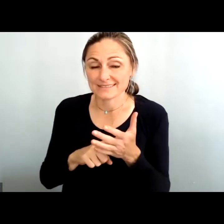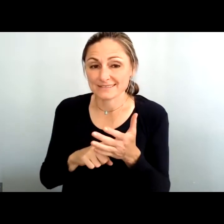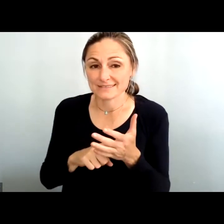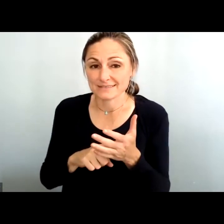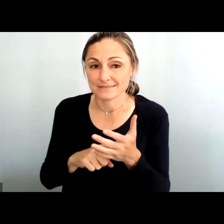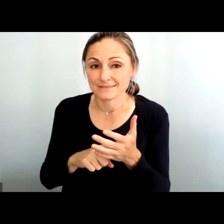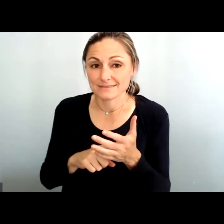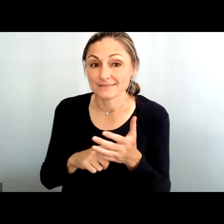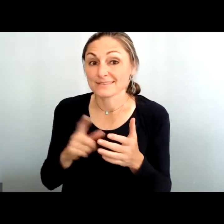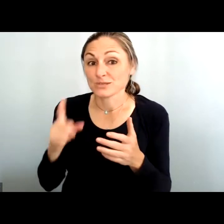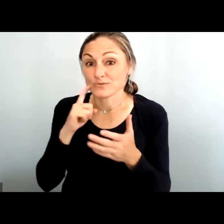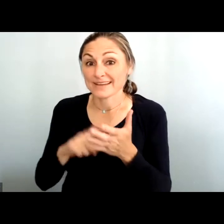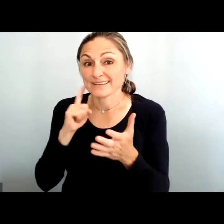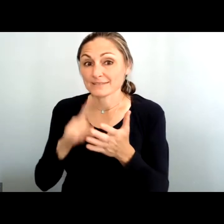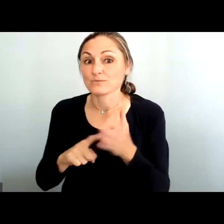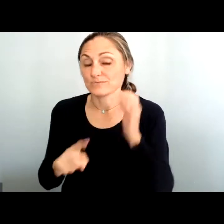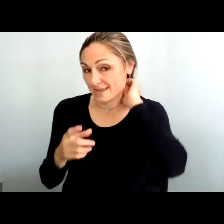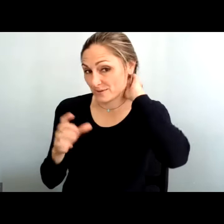is going to have the chance to win $1 million.